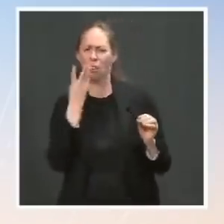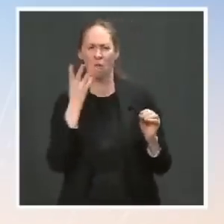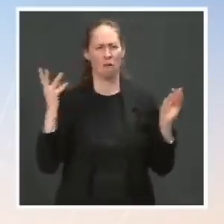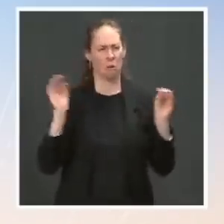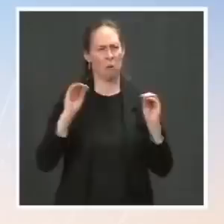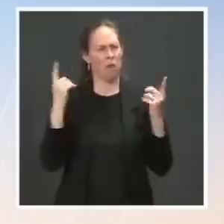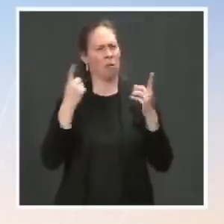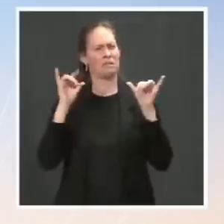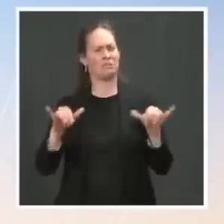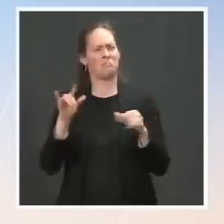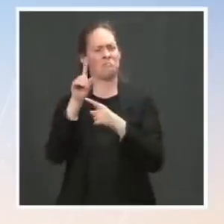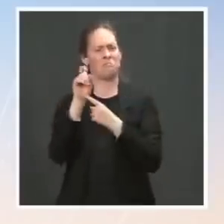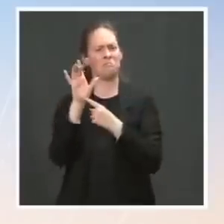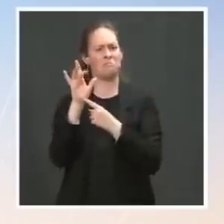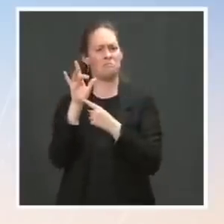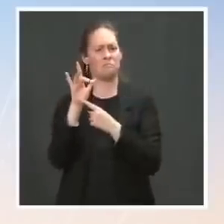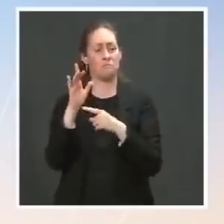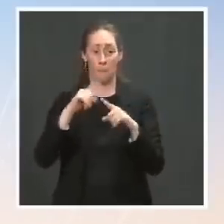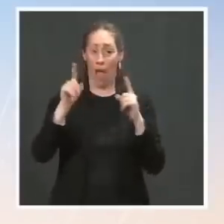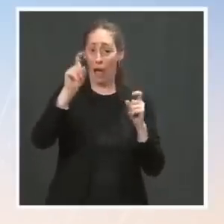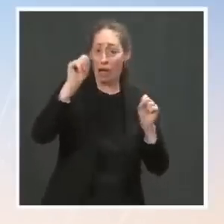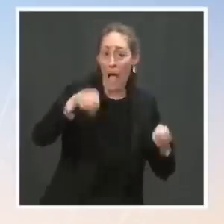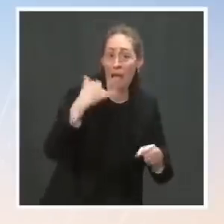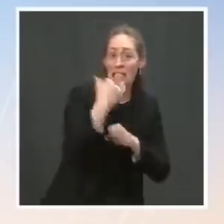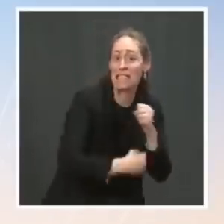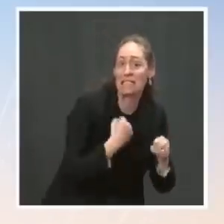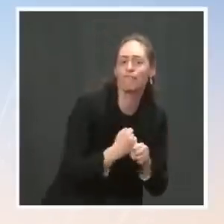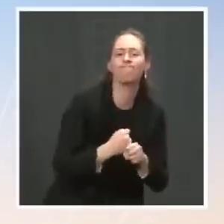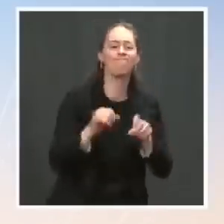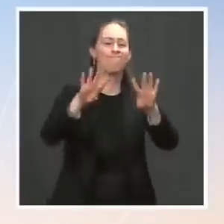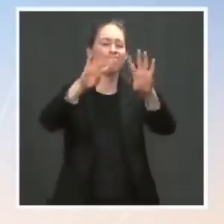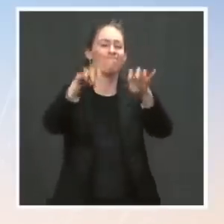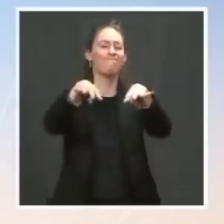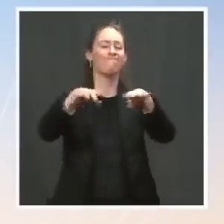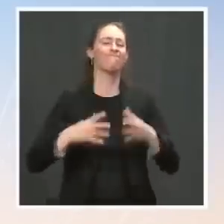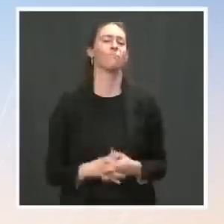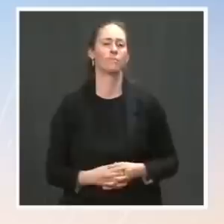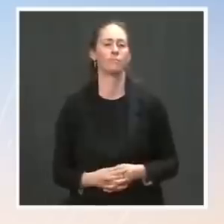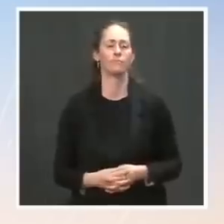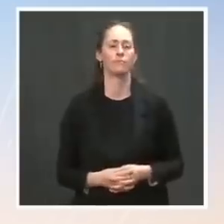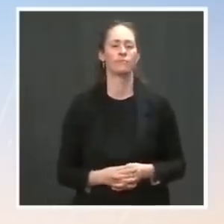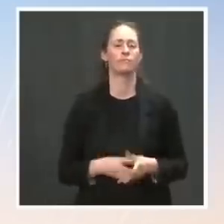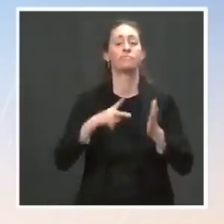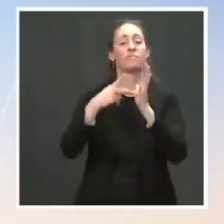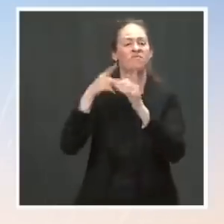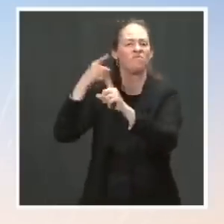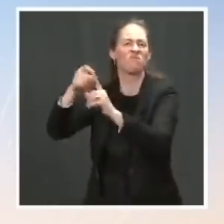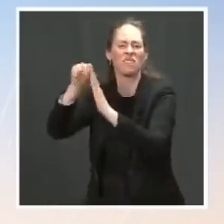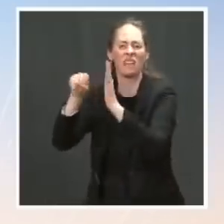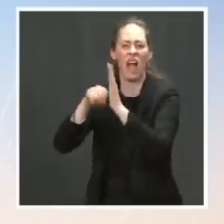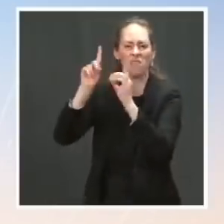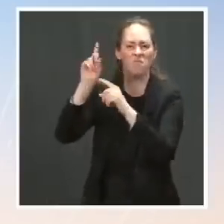think we can get to this year. Well, the State Department is in charge of processing refugees. Mm-hmm. If the Secretary of State is encouraging